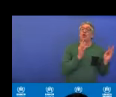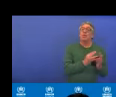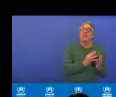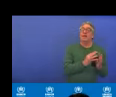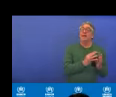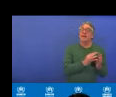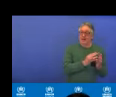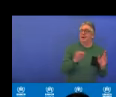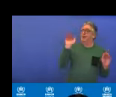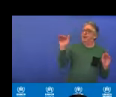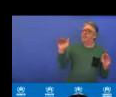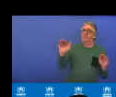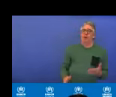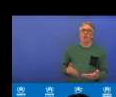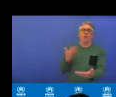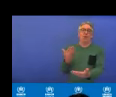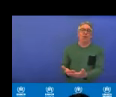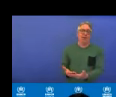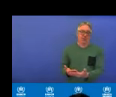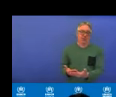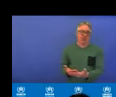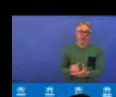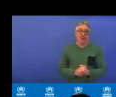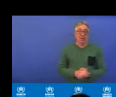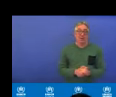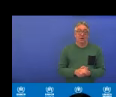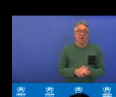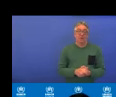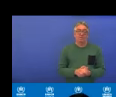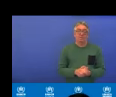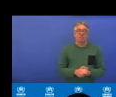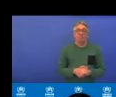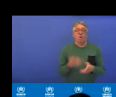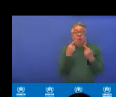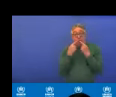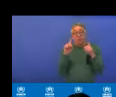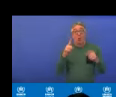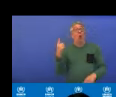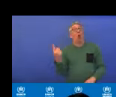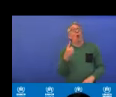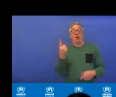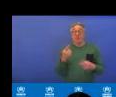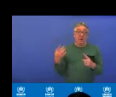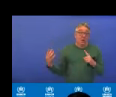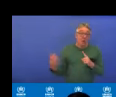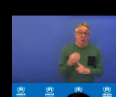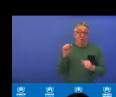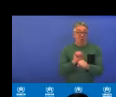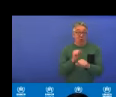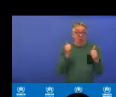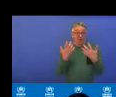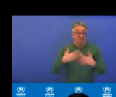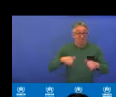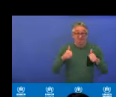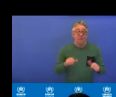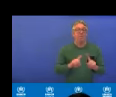to the state. And in this case, it doesn't always work, but in this case, the state then received those recommendations and said,